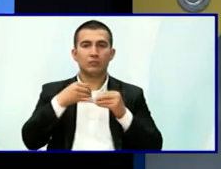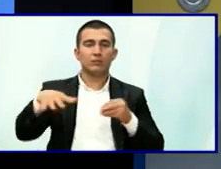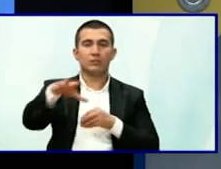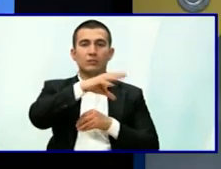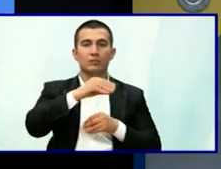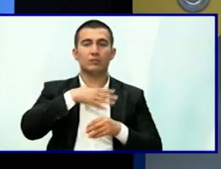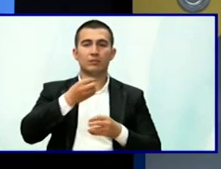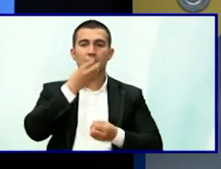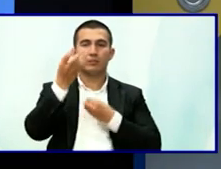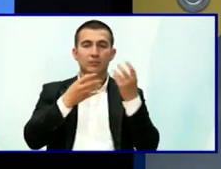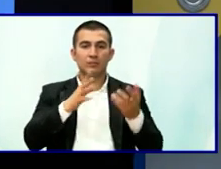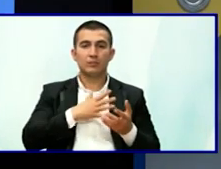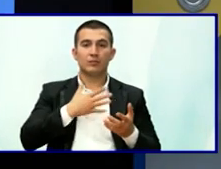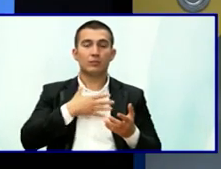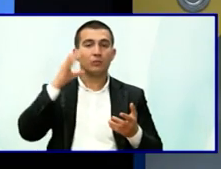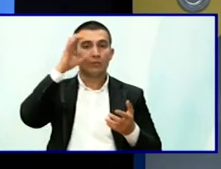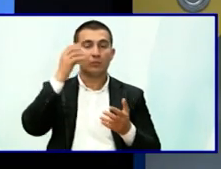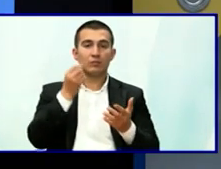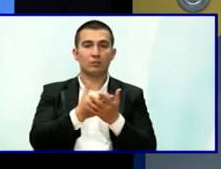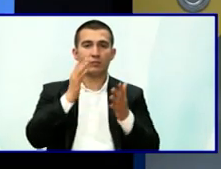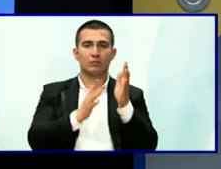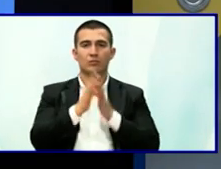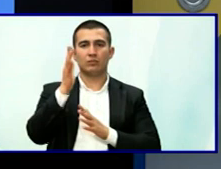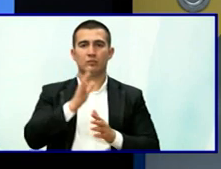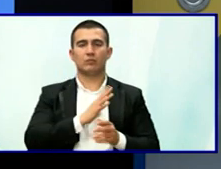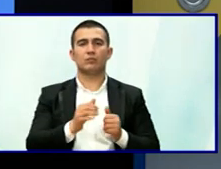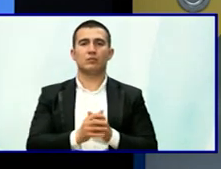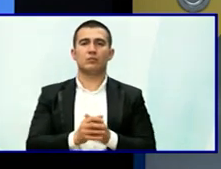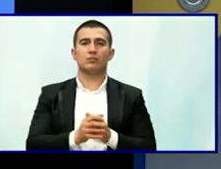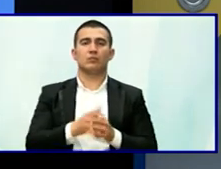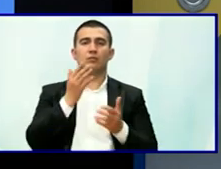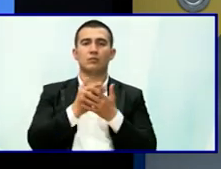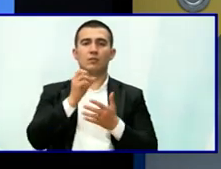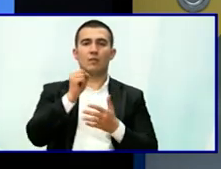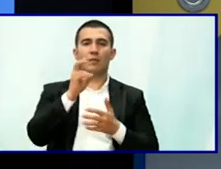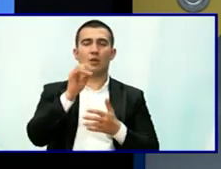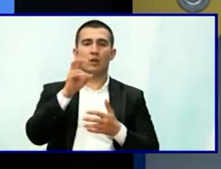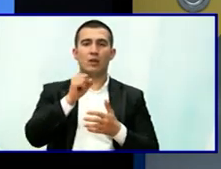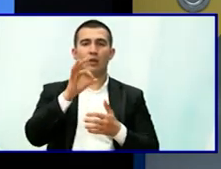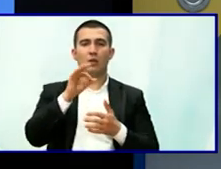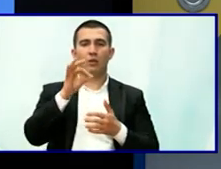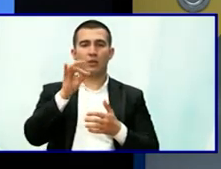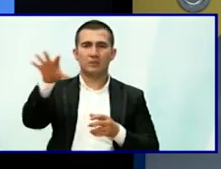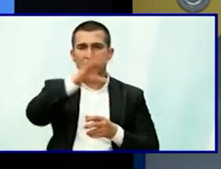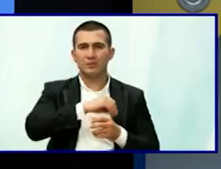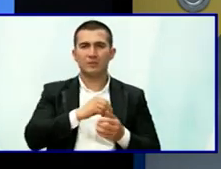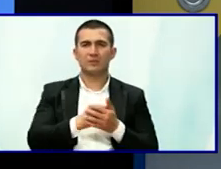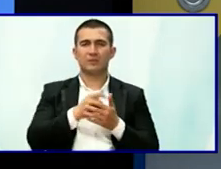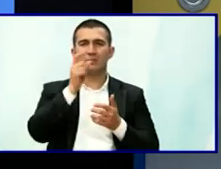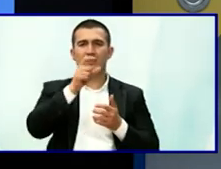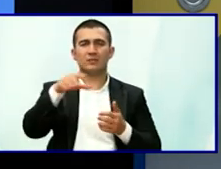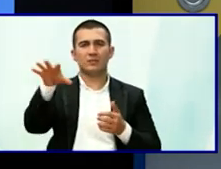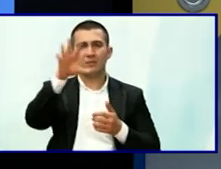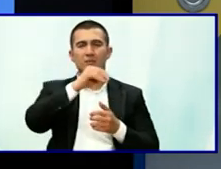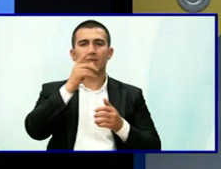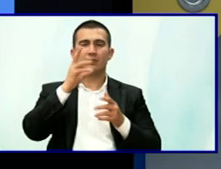chamanim manim, O'zbekiston vatanim manim. Abdulla Oripov keyingi satrlarda bu